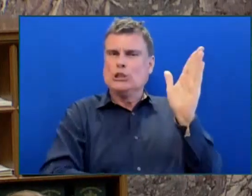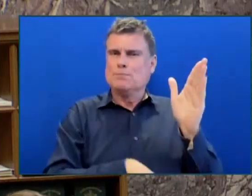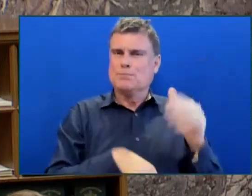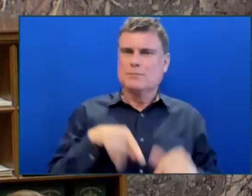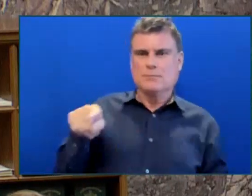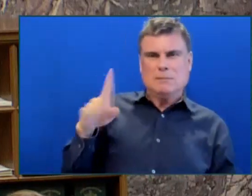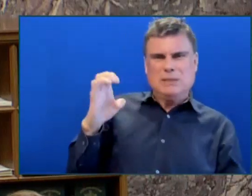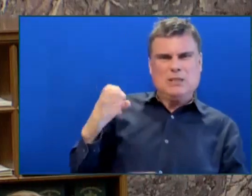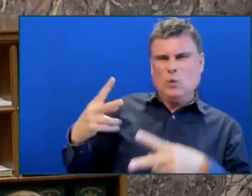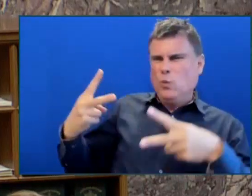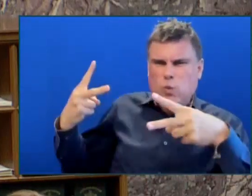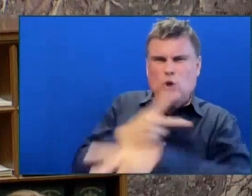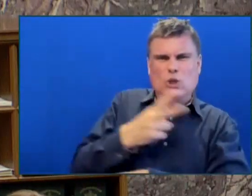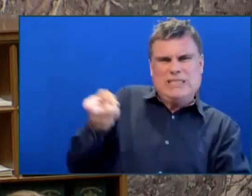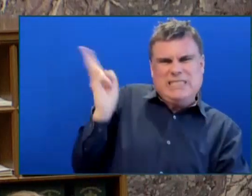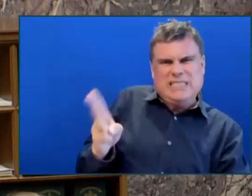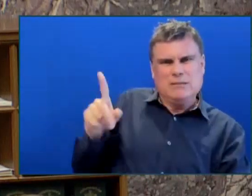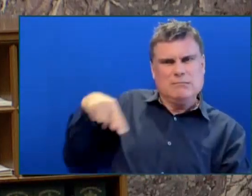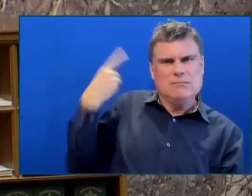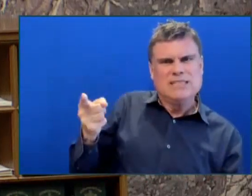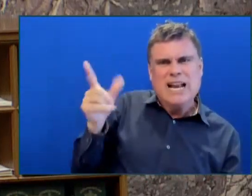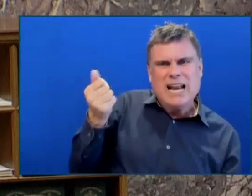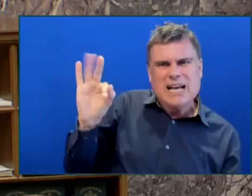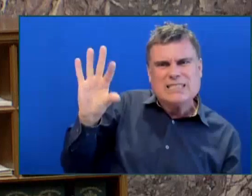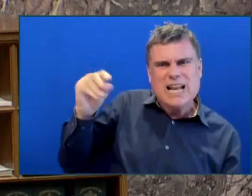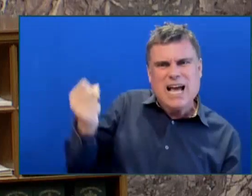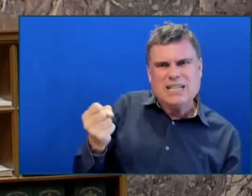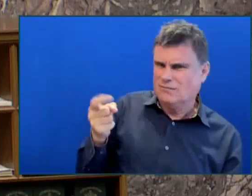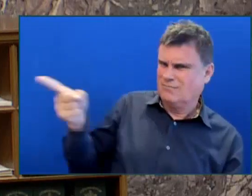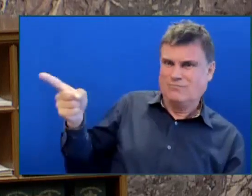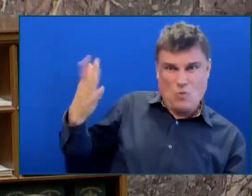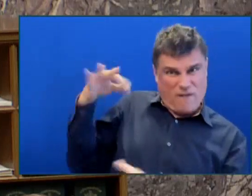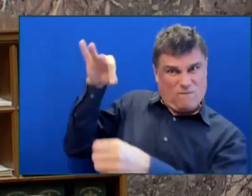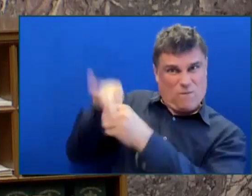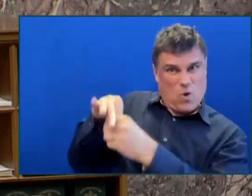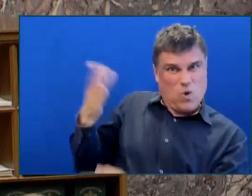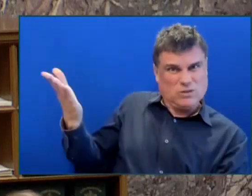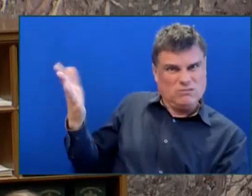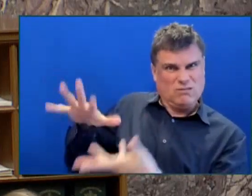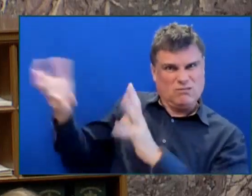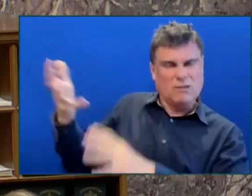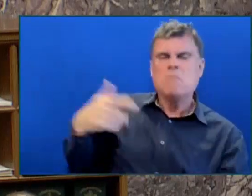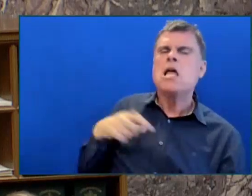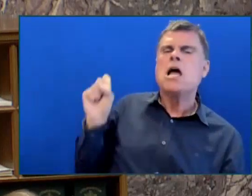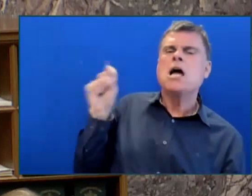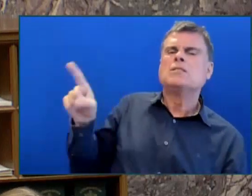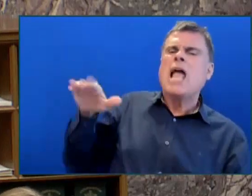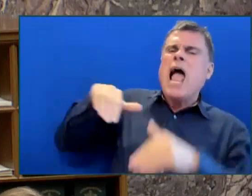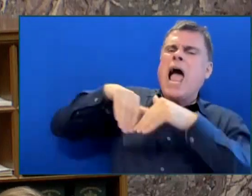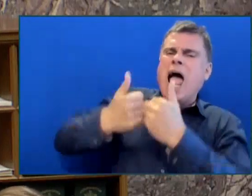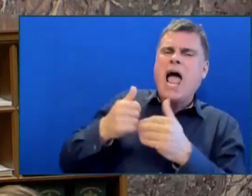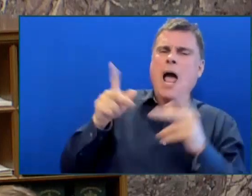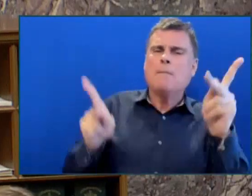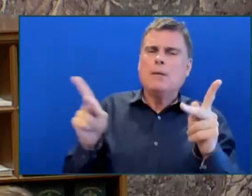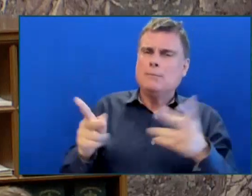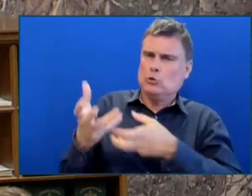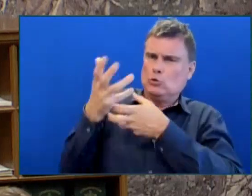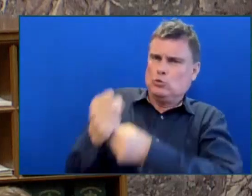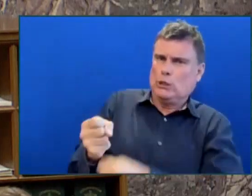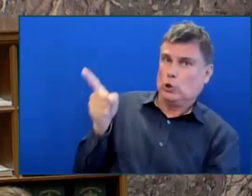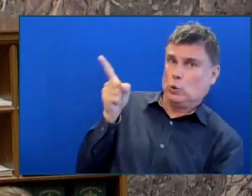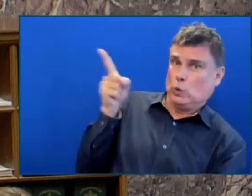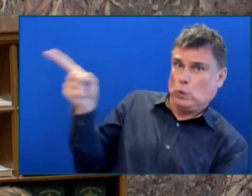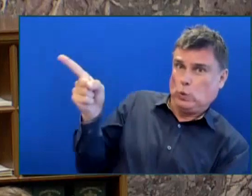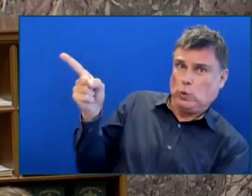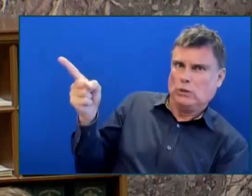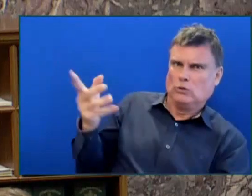can anyone possibly trust this Premier and this government when he is causing the worst housing results, not just in Canada,